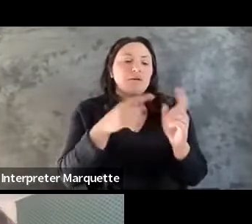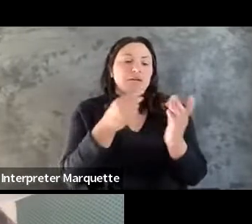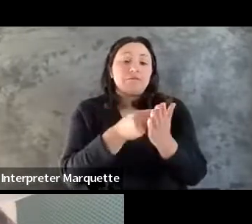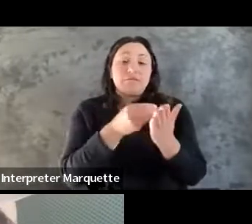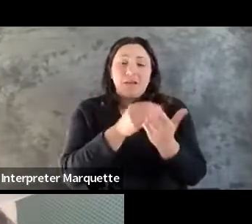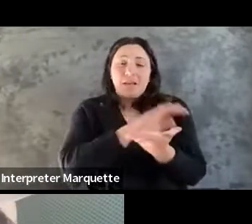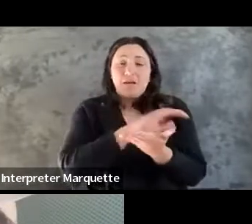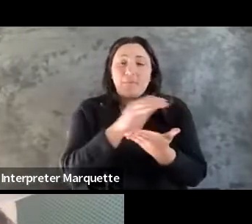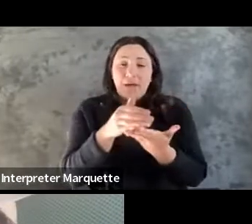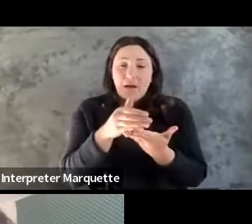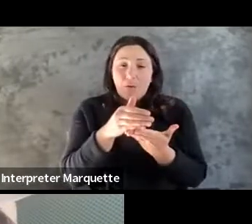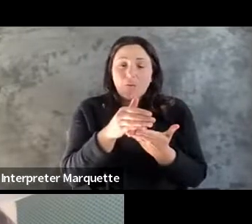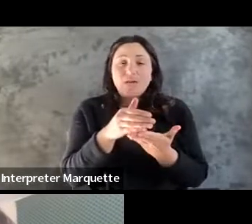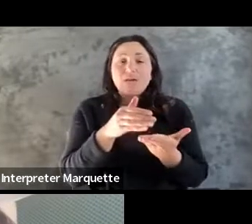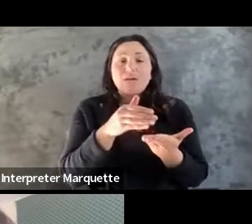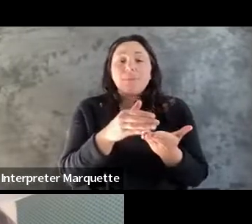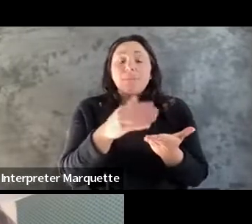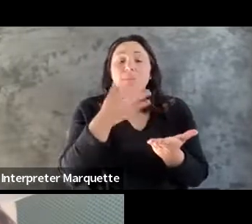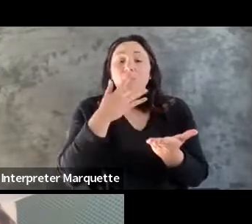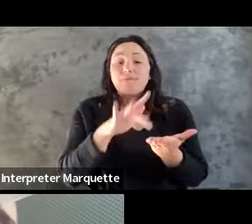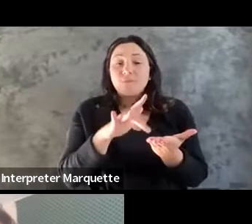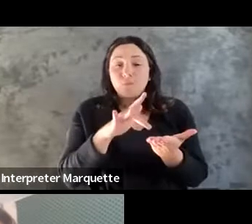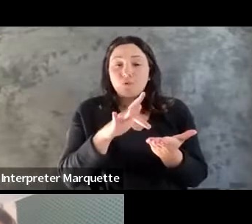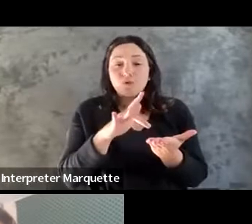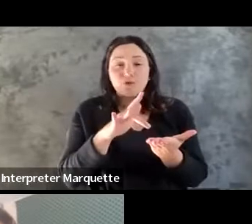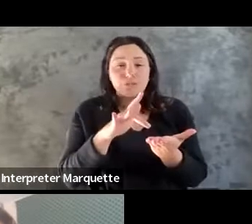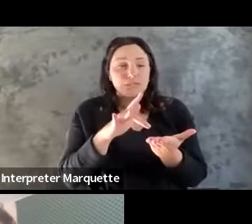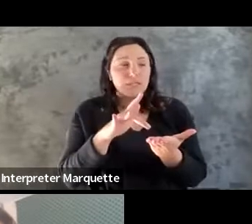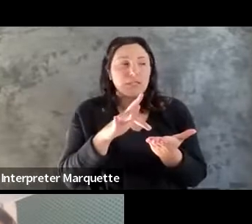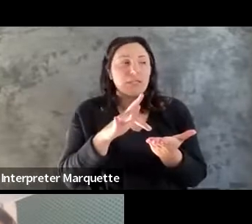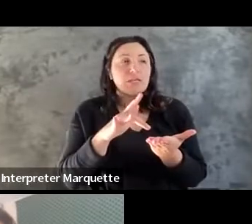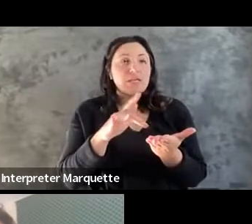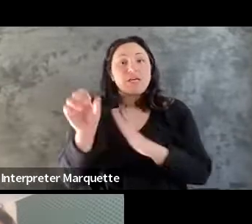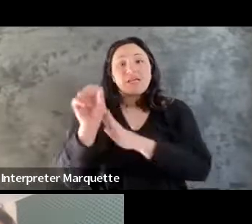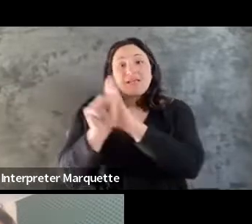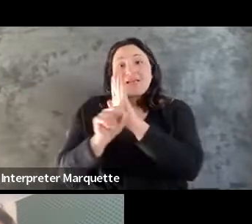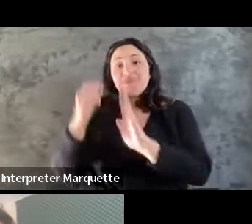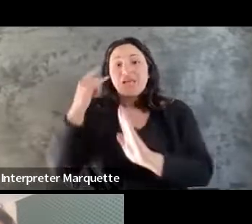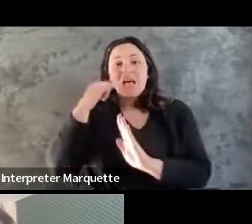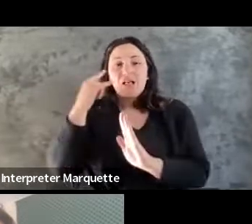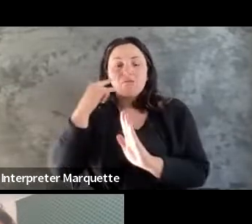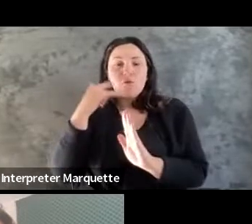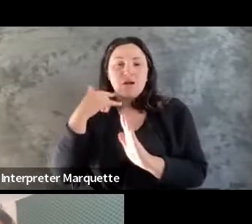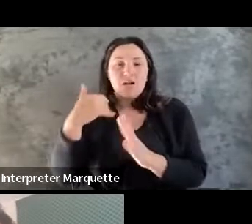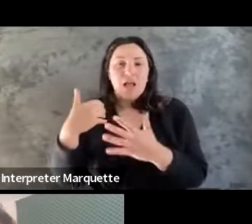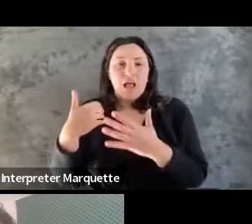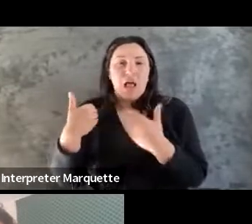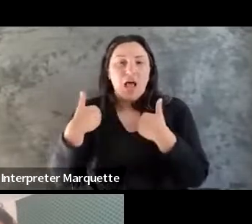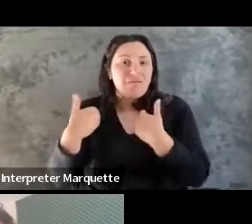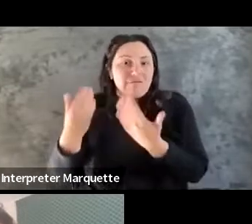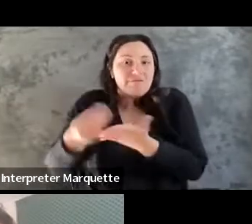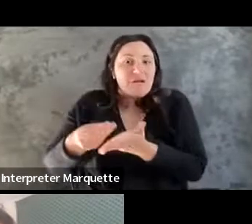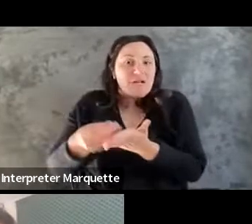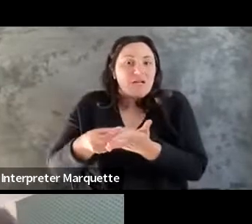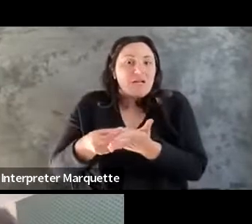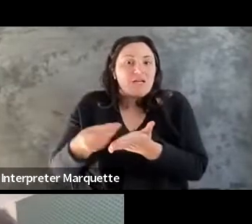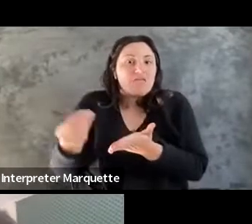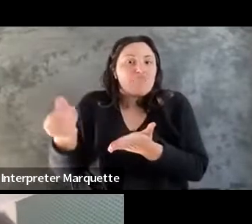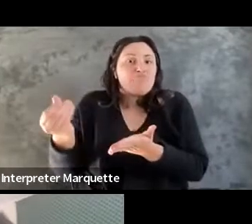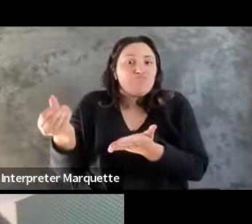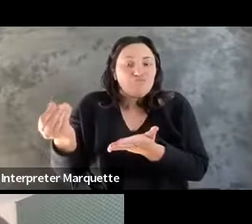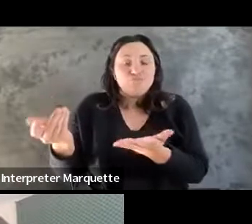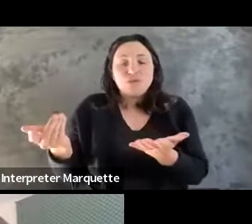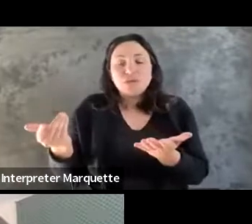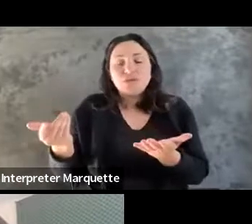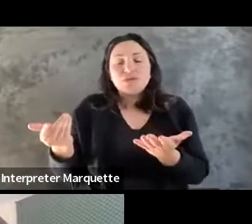to be, at least at this point, in a situation where the state of California is flush with cash. And so there's a pretty decent